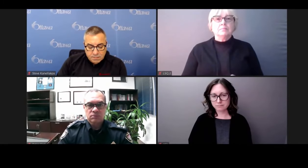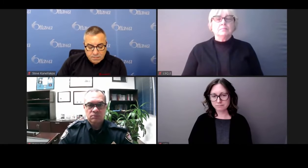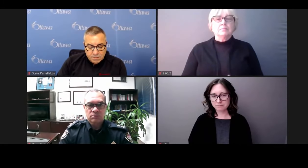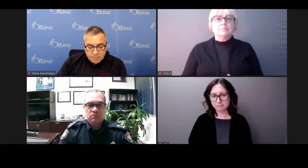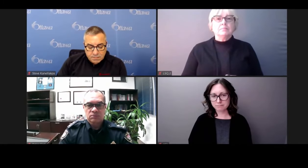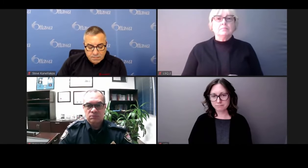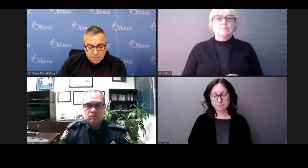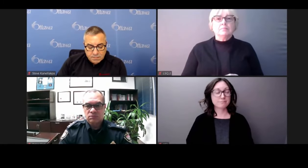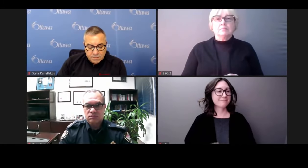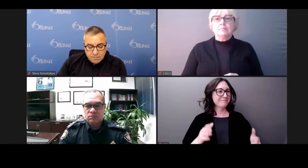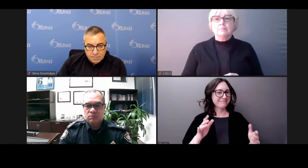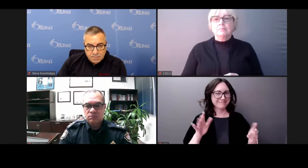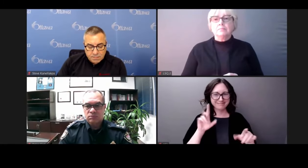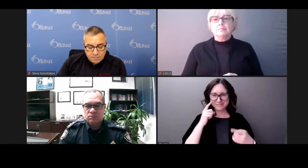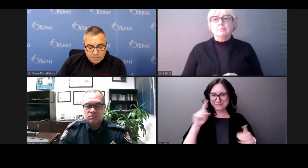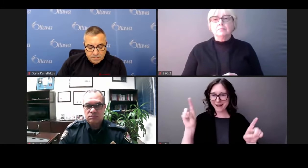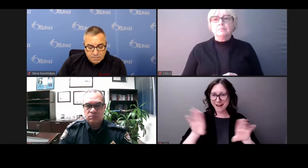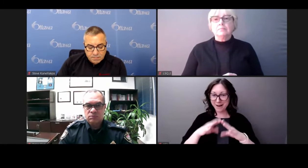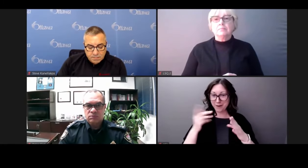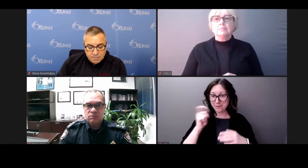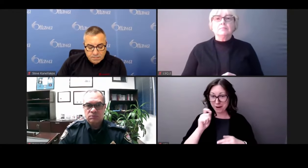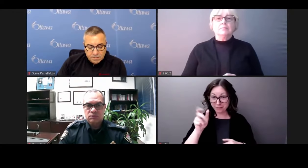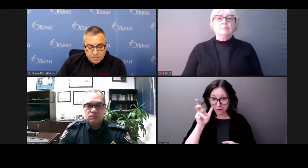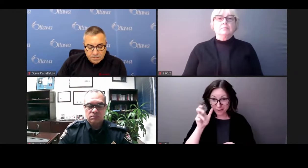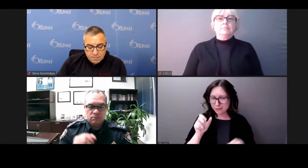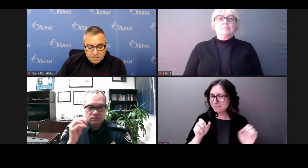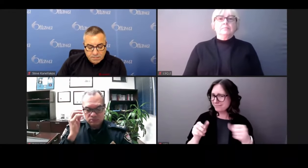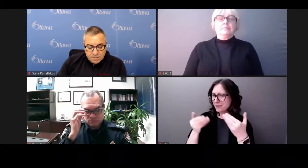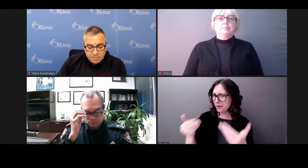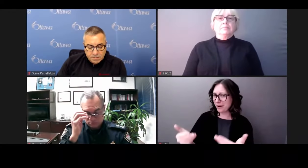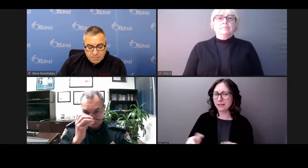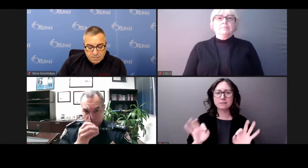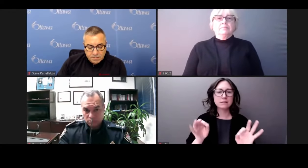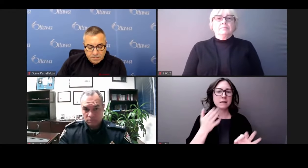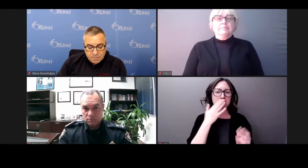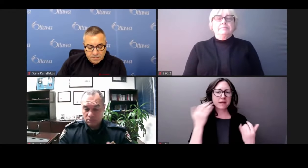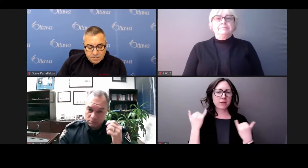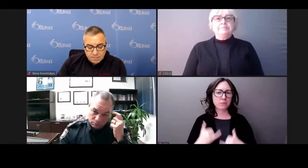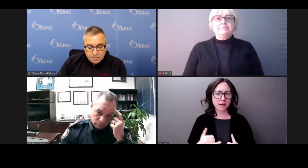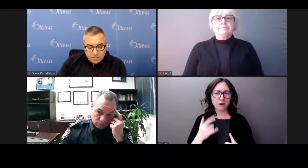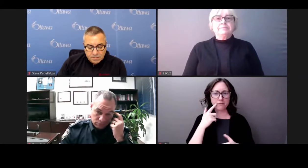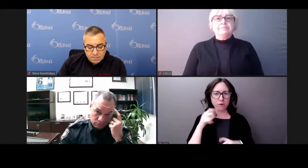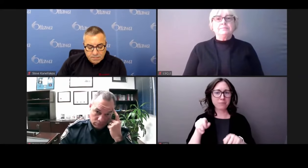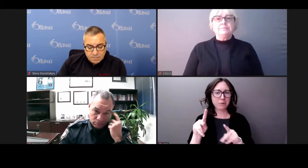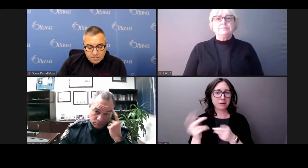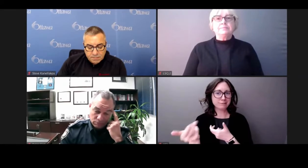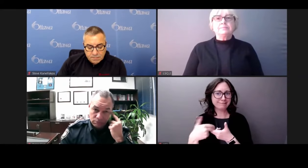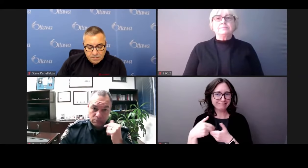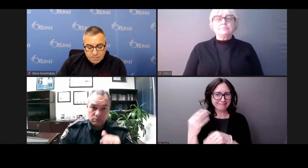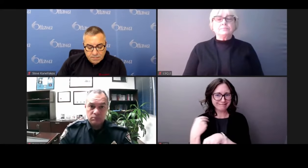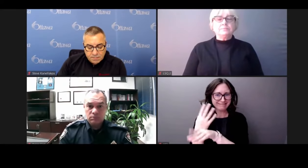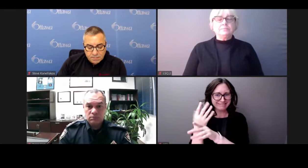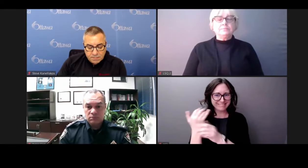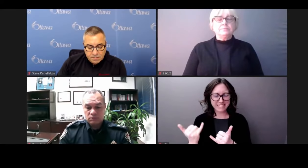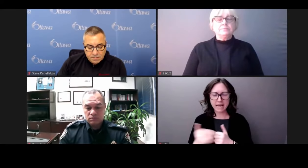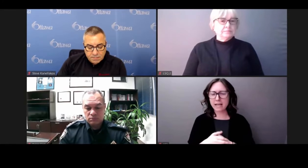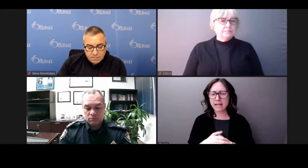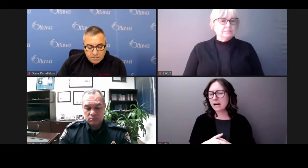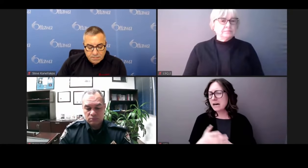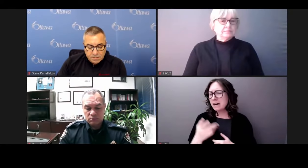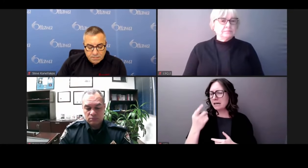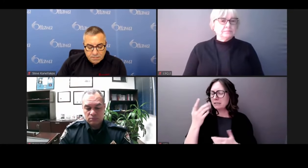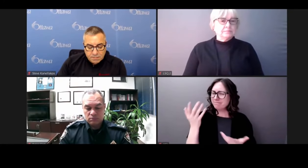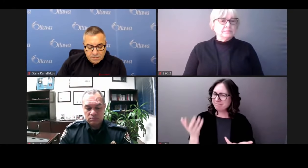Hey, sorry, can you hear me okay? Yep, go ahead, Alex. Awesome. Thanks, Mayor Watson, for getting me in here. I just want to understand, I think this